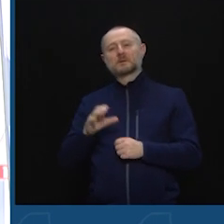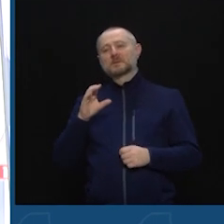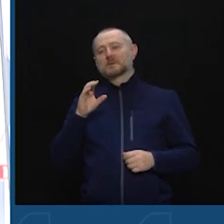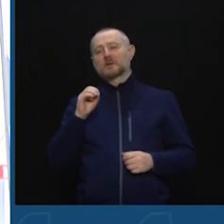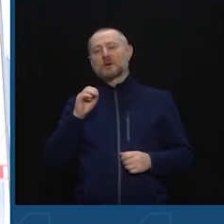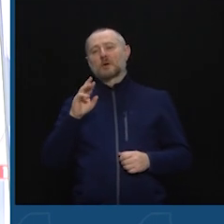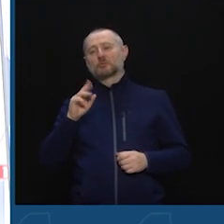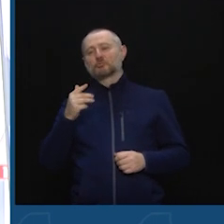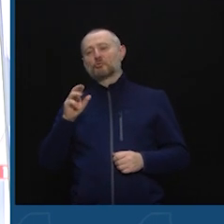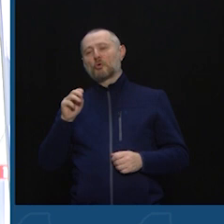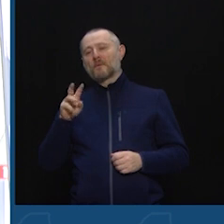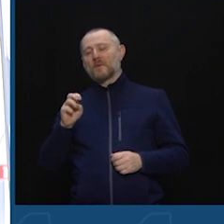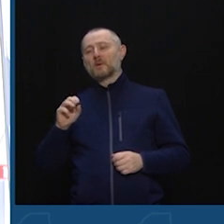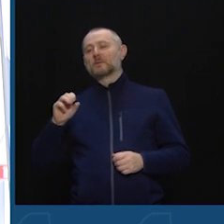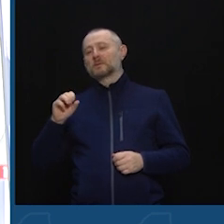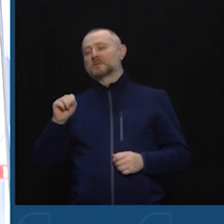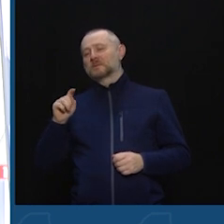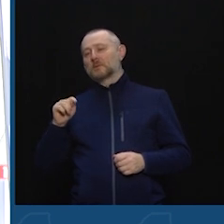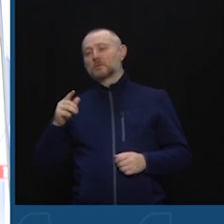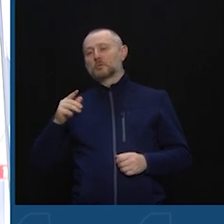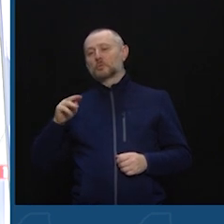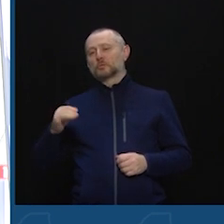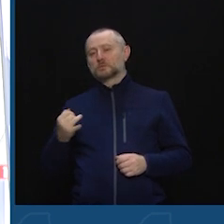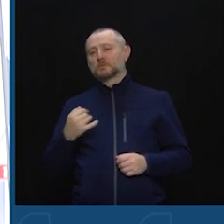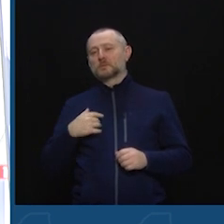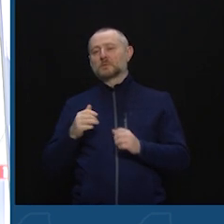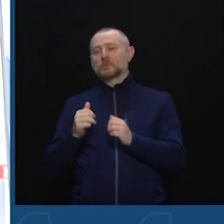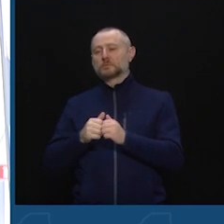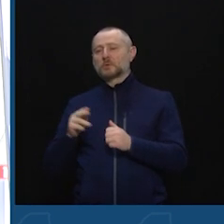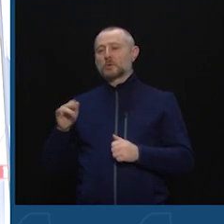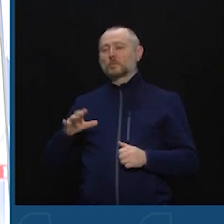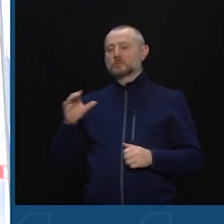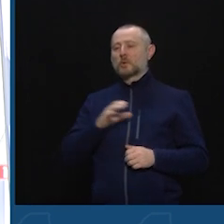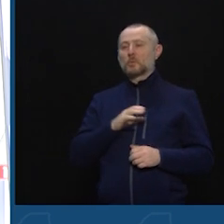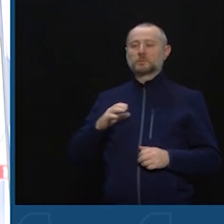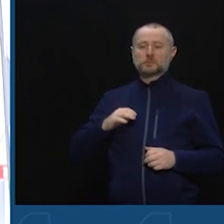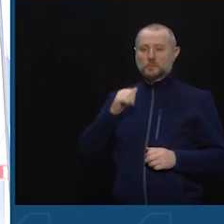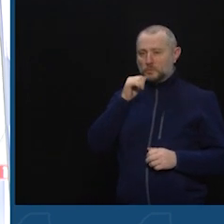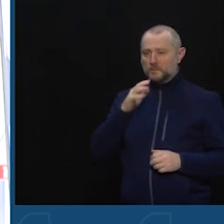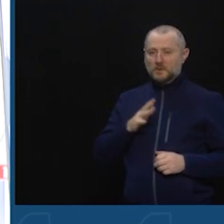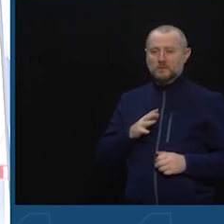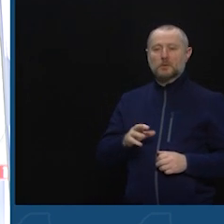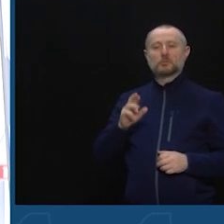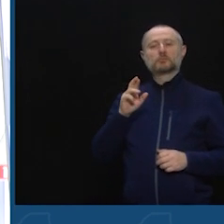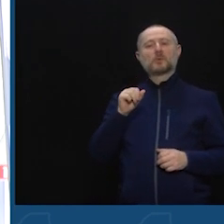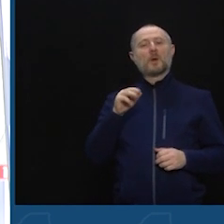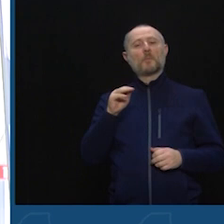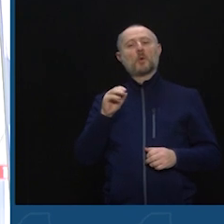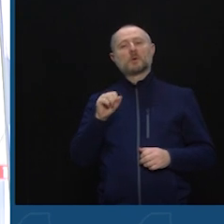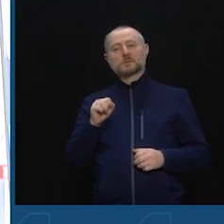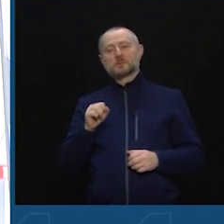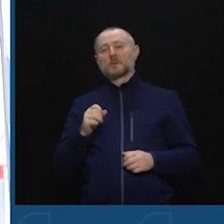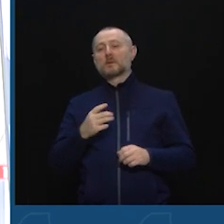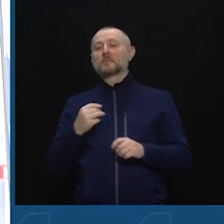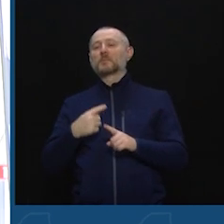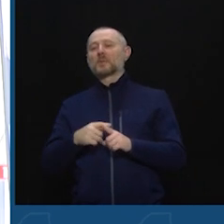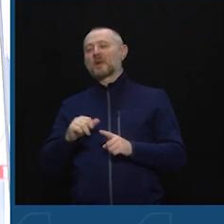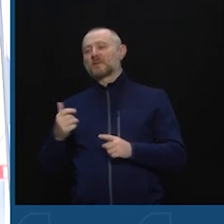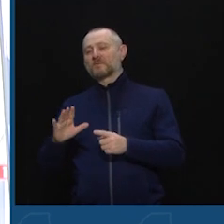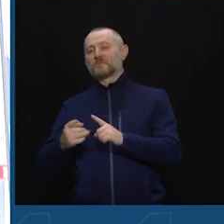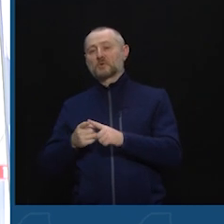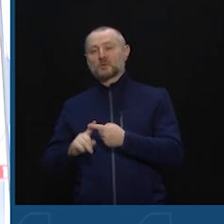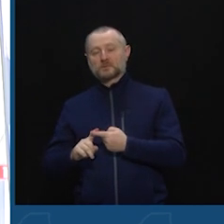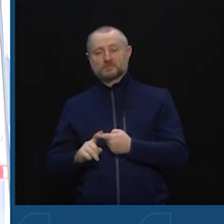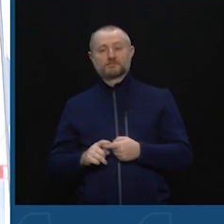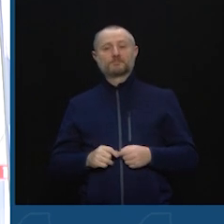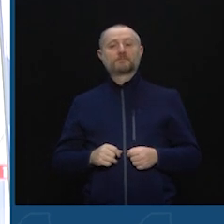around here. And I was sitting with New York City Councilman Annabelle Ramos. and a friend, Victor Herlinsky. And your name